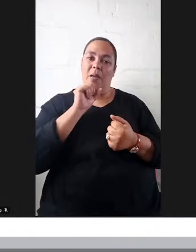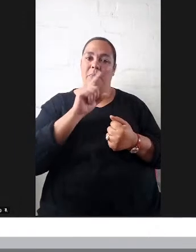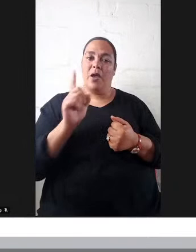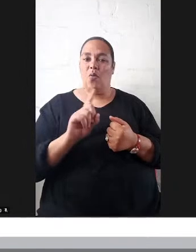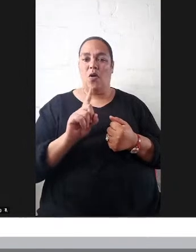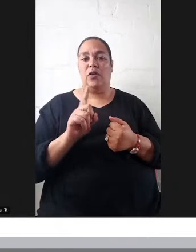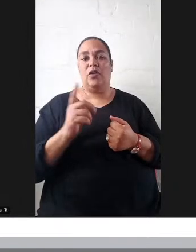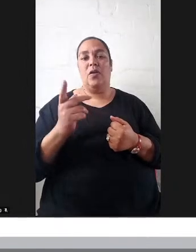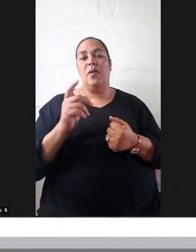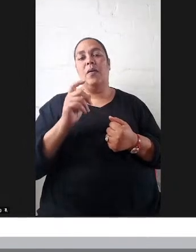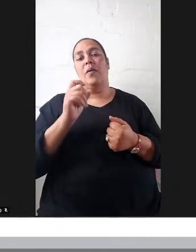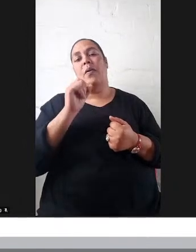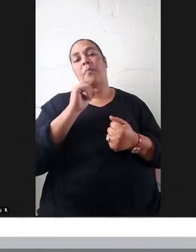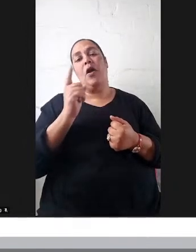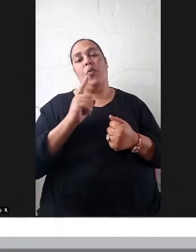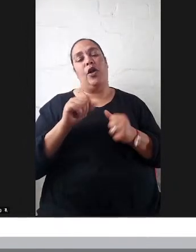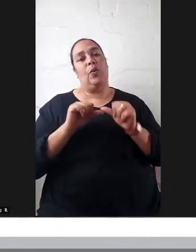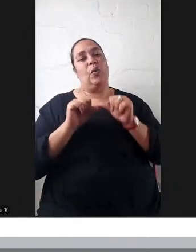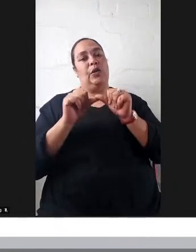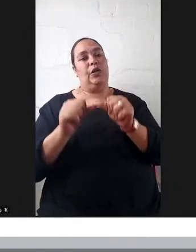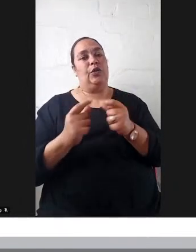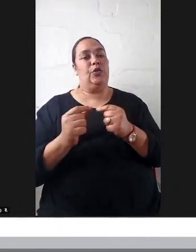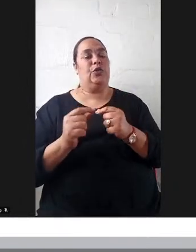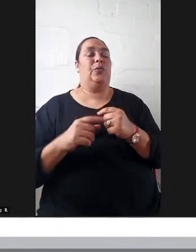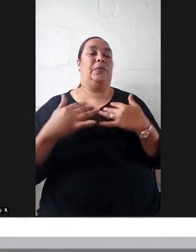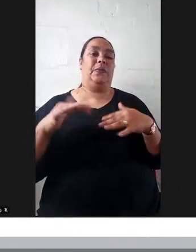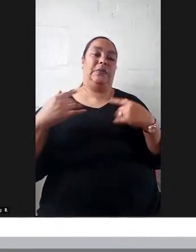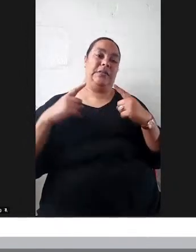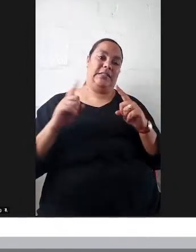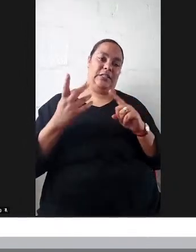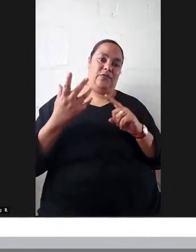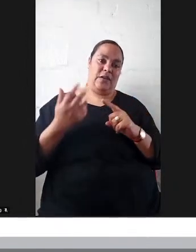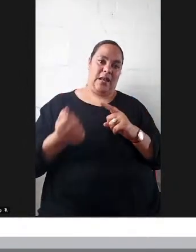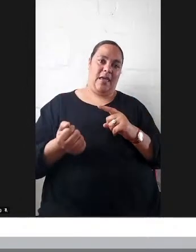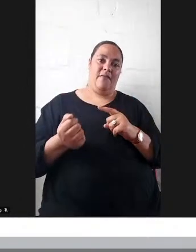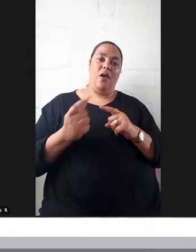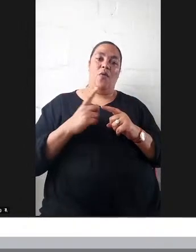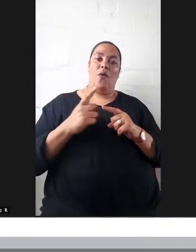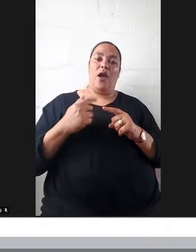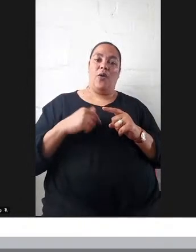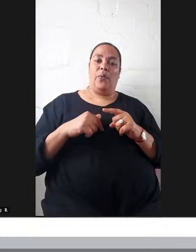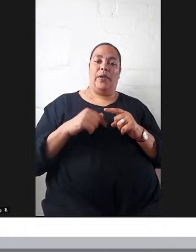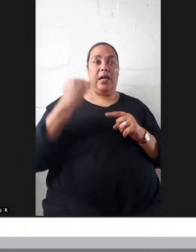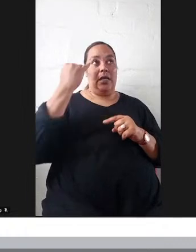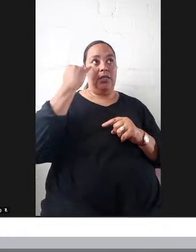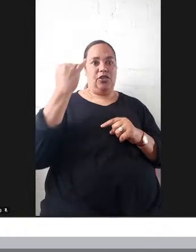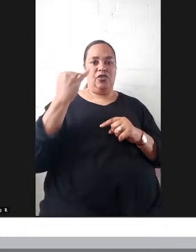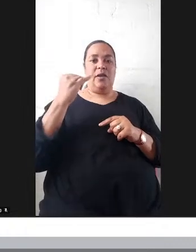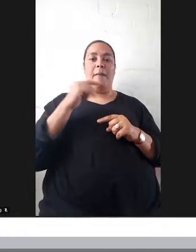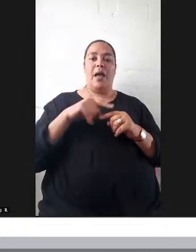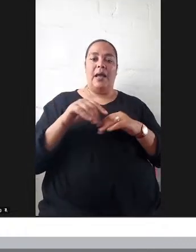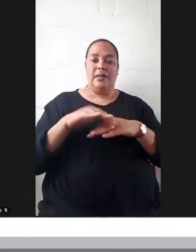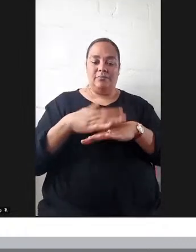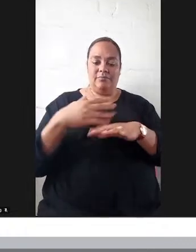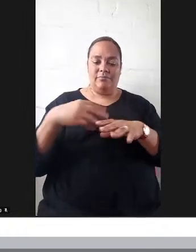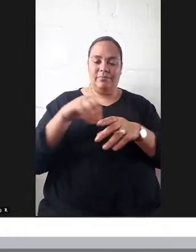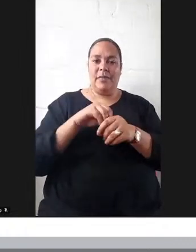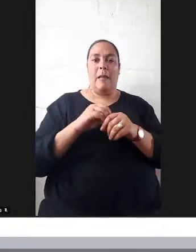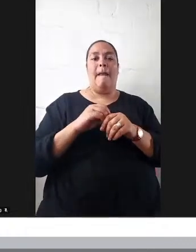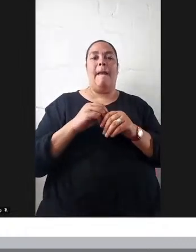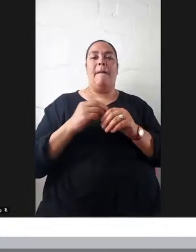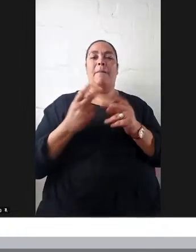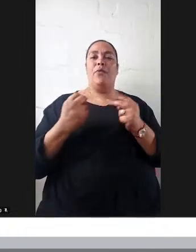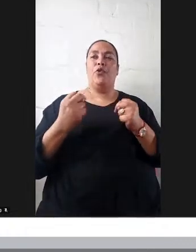which is continuing to be very, very successful as an initiative, and it's built on a modern cloud-based